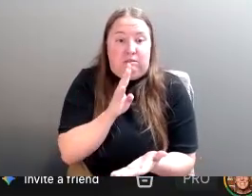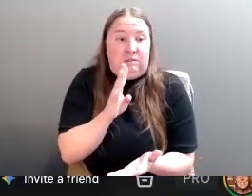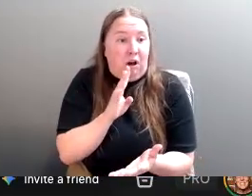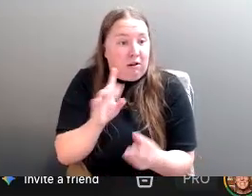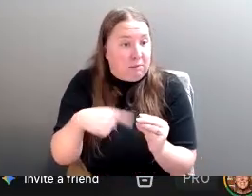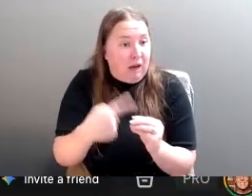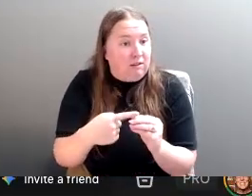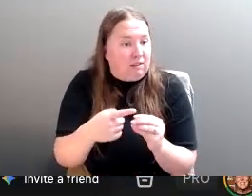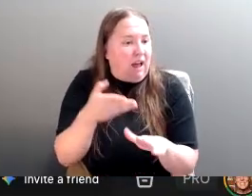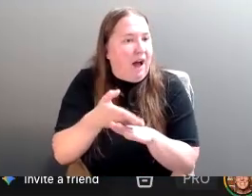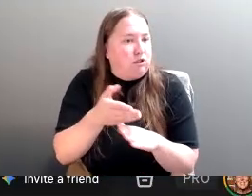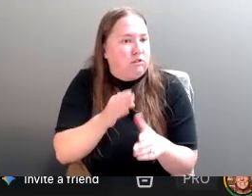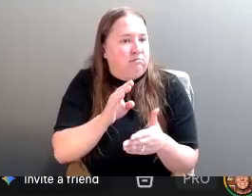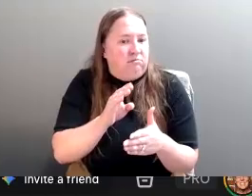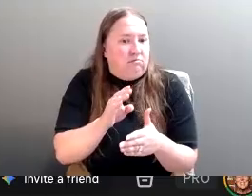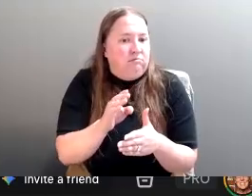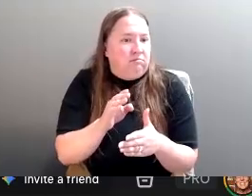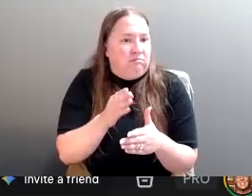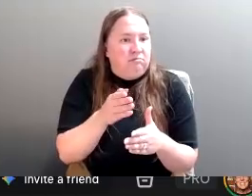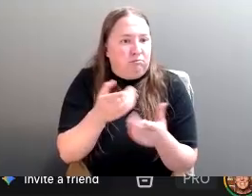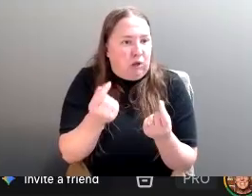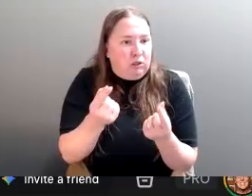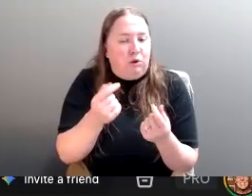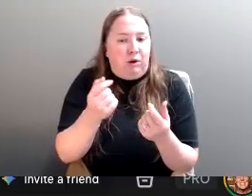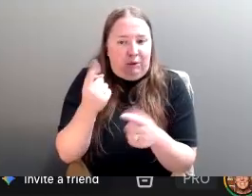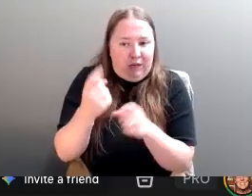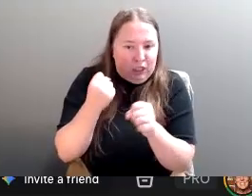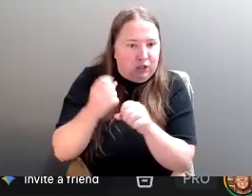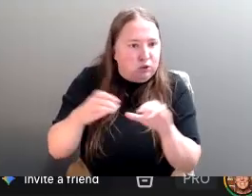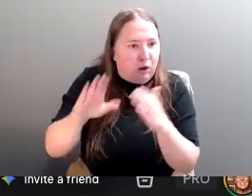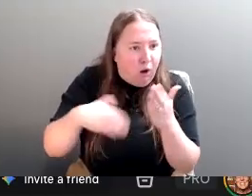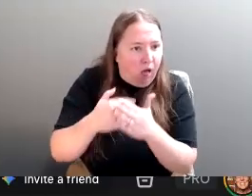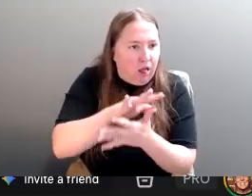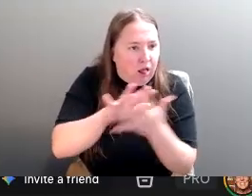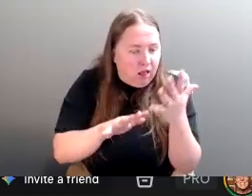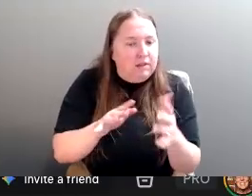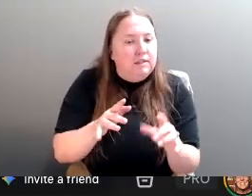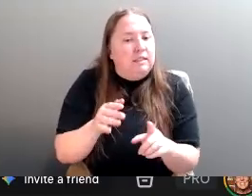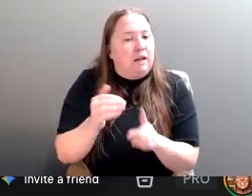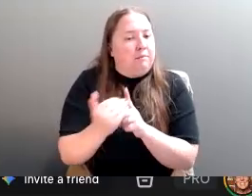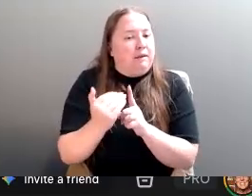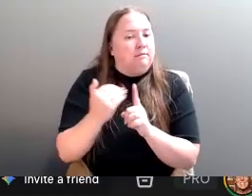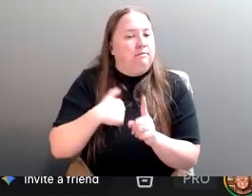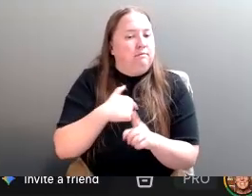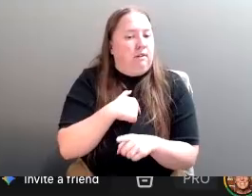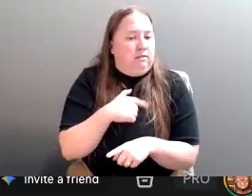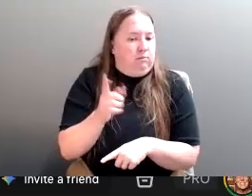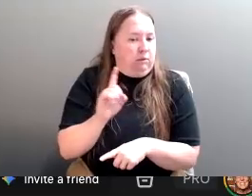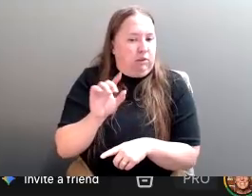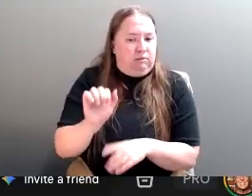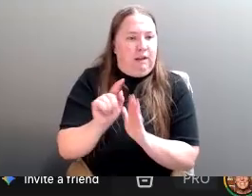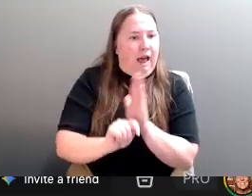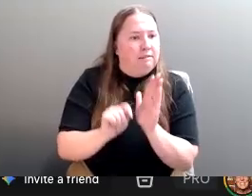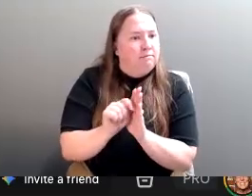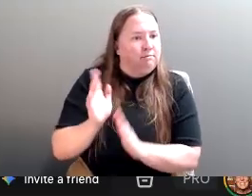like, the after effects of a year of us doing all this too, right? But I think, I think it reminds us of like where we were at that time